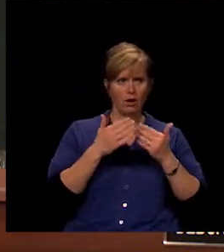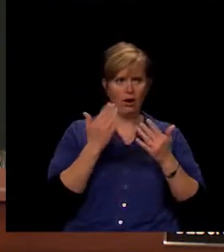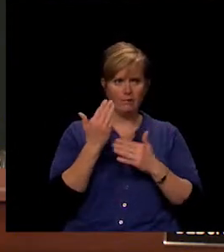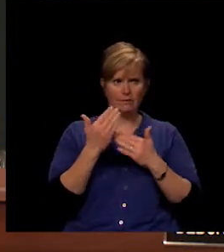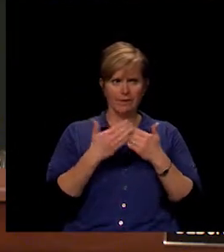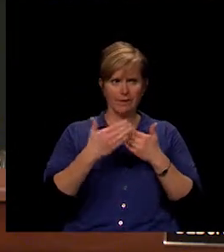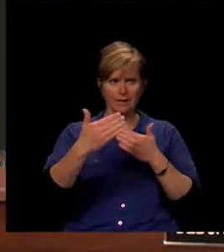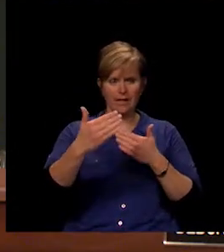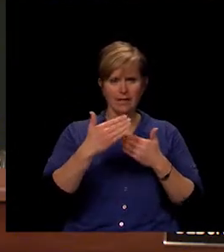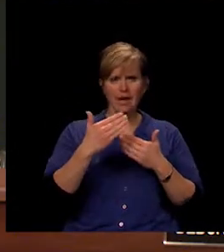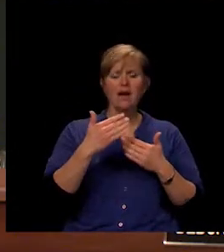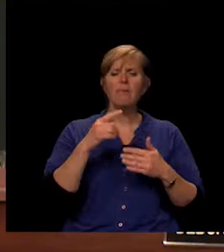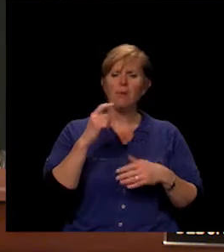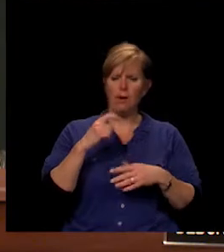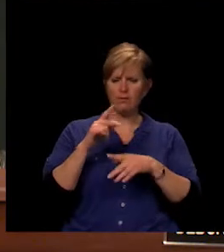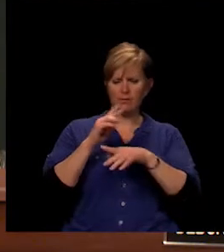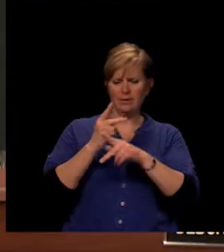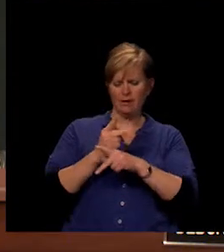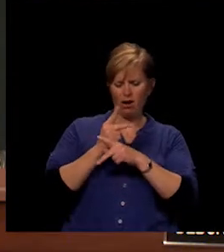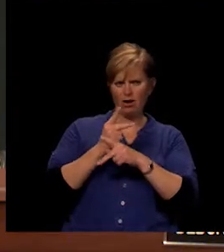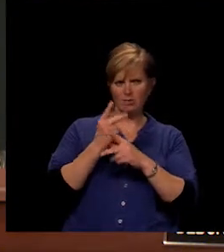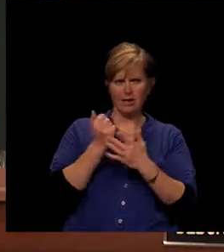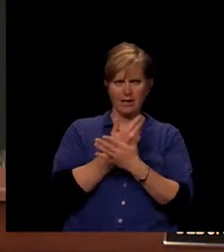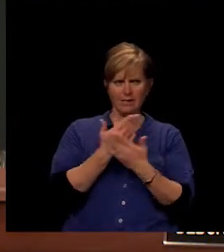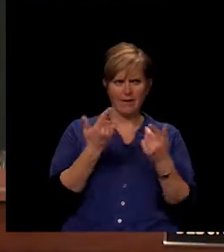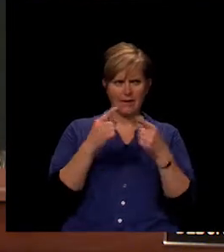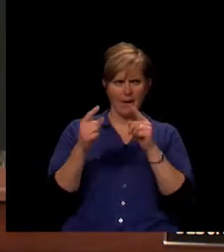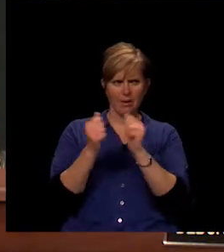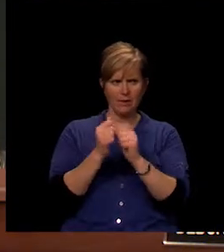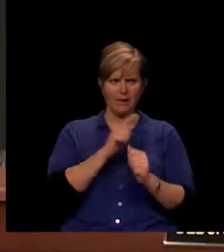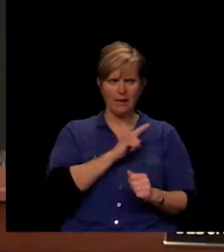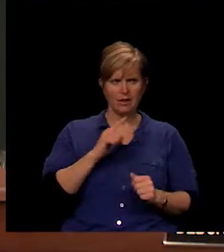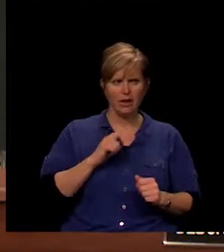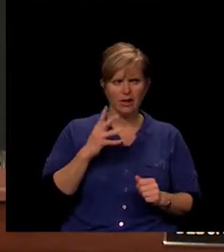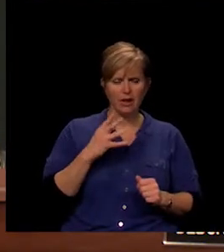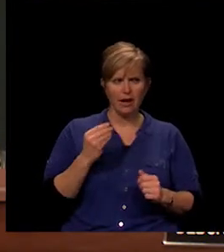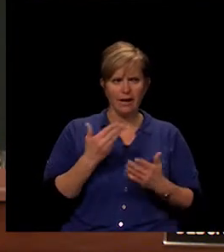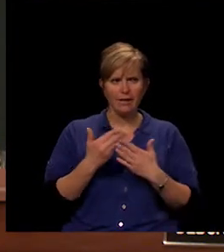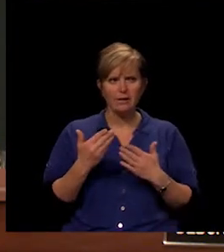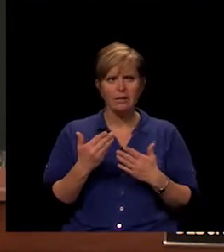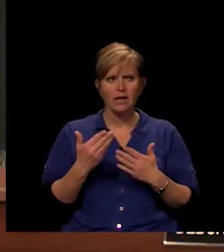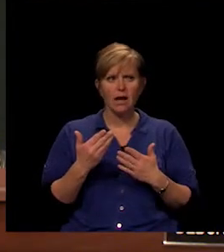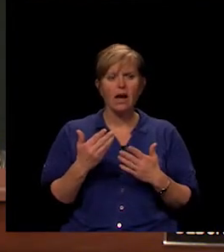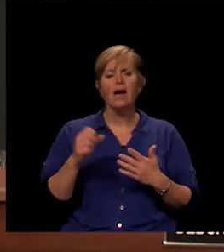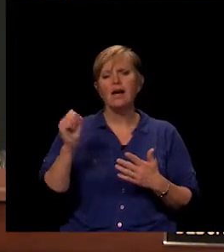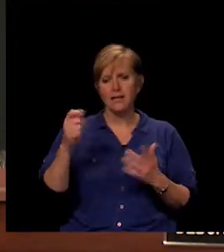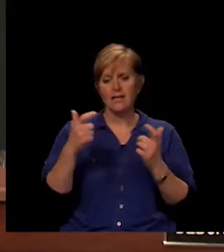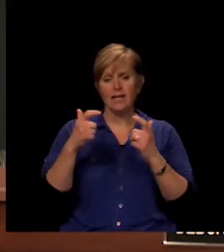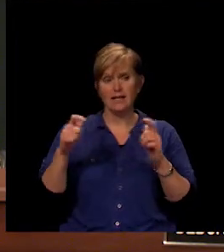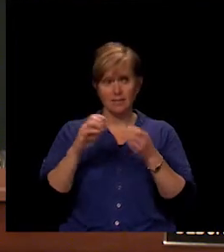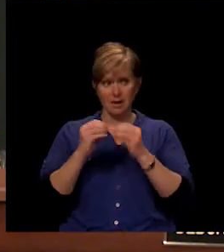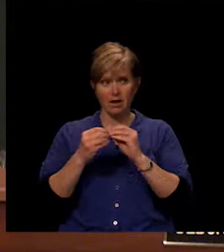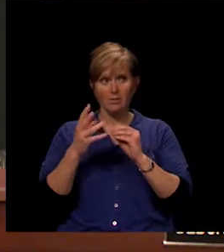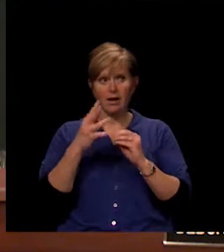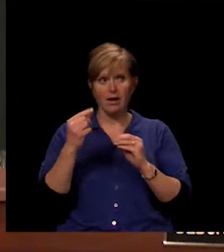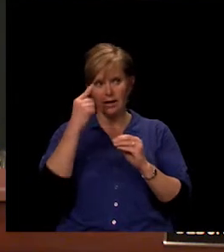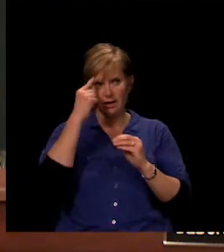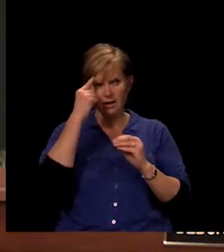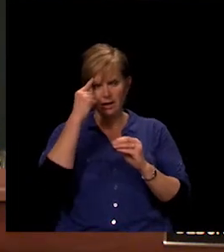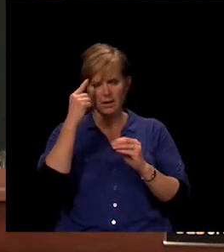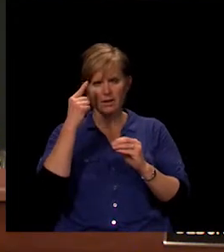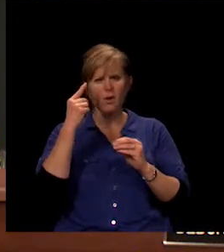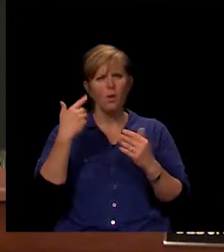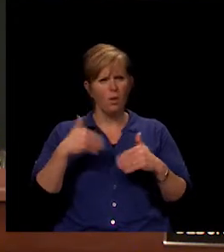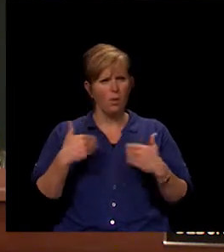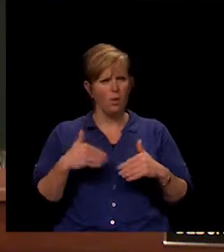because of all the things that happening with the legislature and taking it down and looking at this, I mean, that, well, it's a big number. And I think that's where it is. People take a look at this. That's a